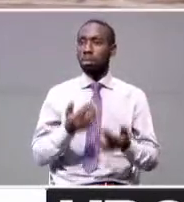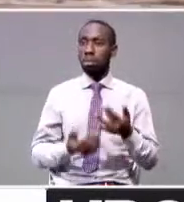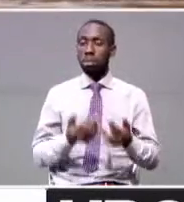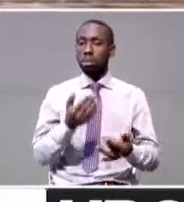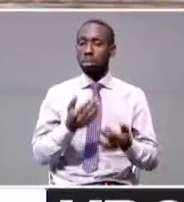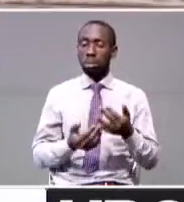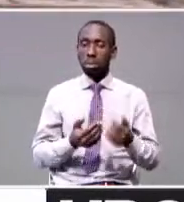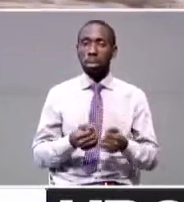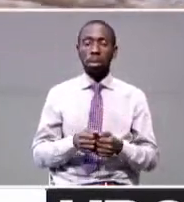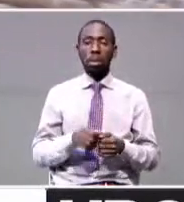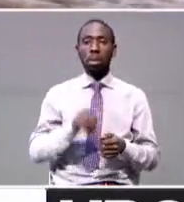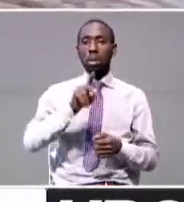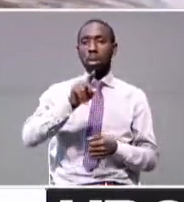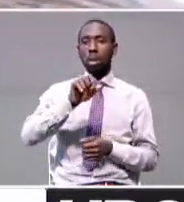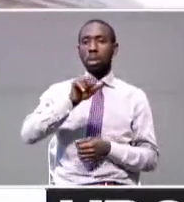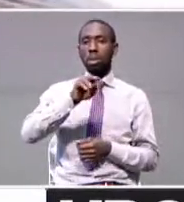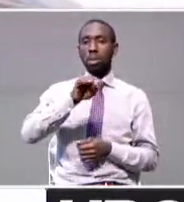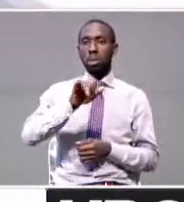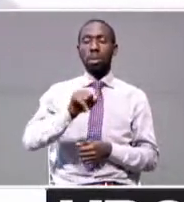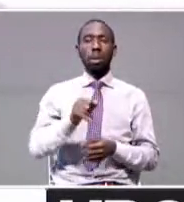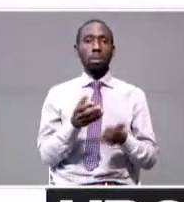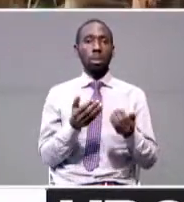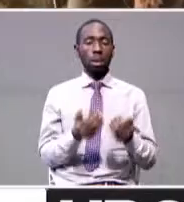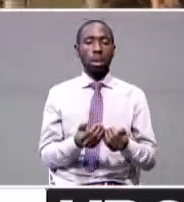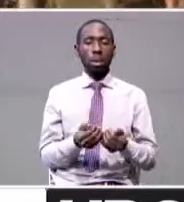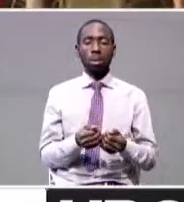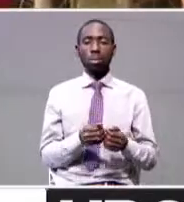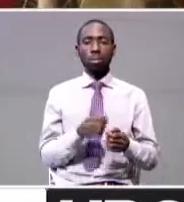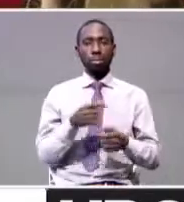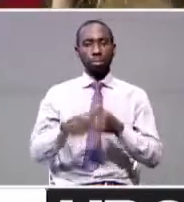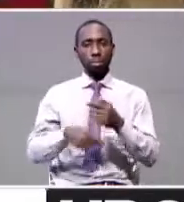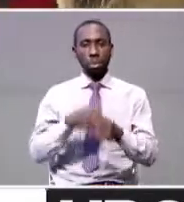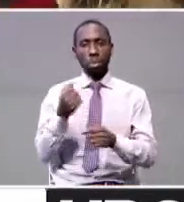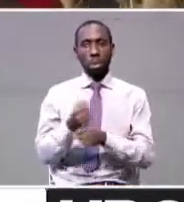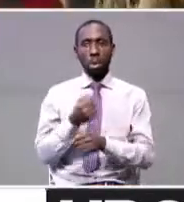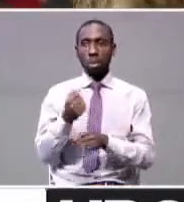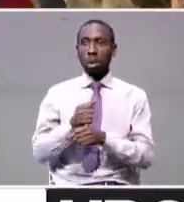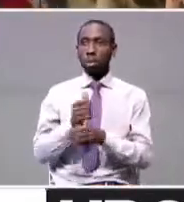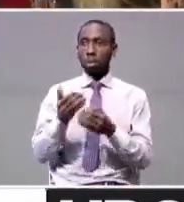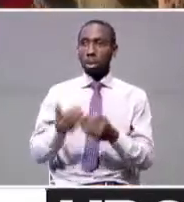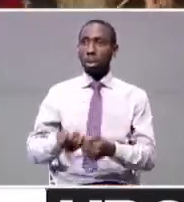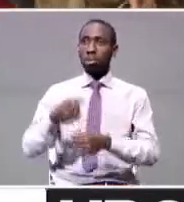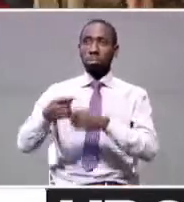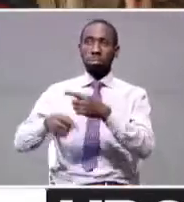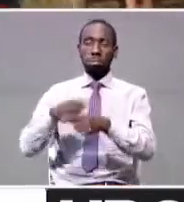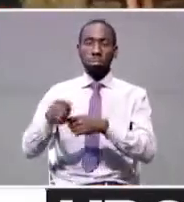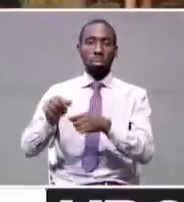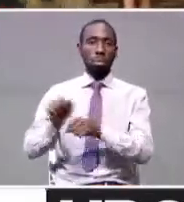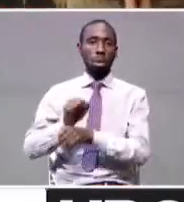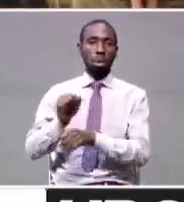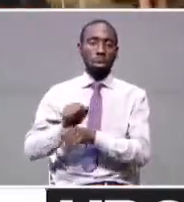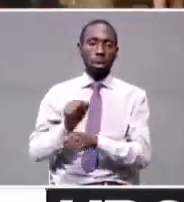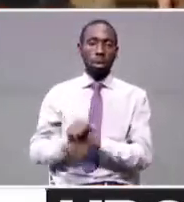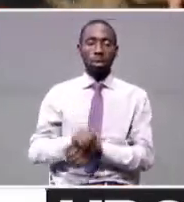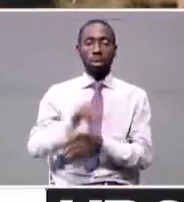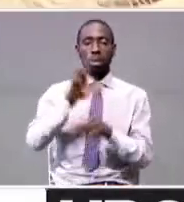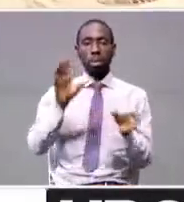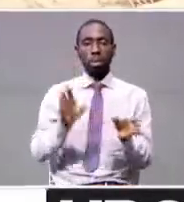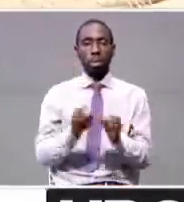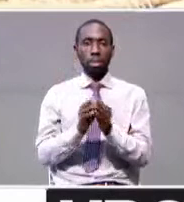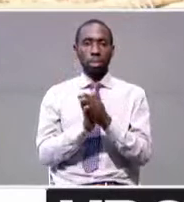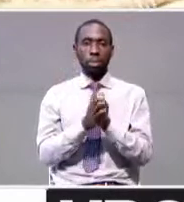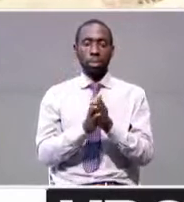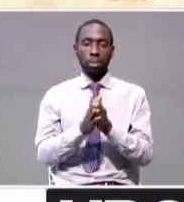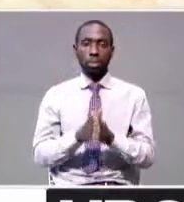mu masiro g'e Kasubi era okuva olwo omulimu gw'okugazzaawo gwatandika nga na kati gukyagenda mu maaso. Nze Andrew